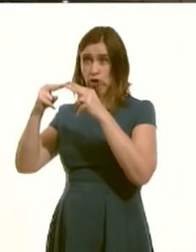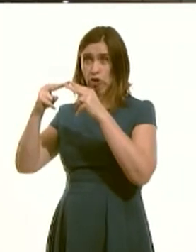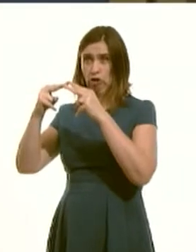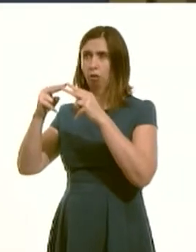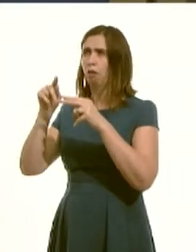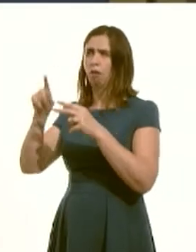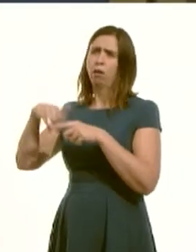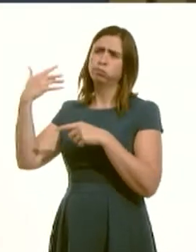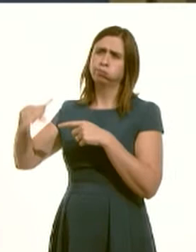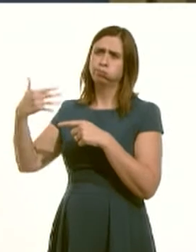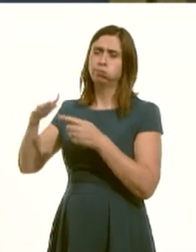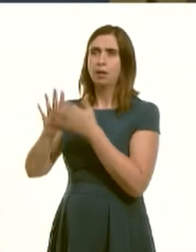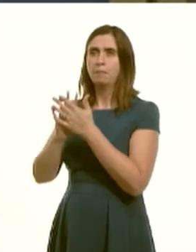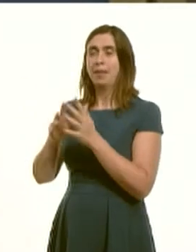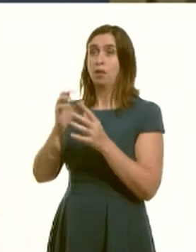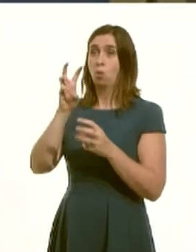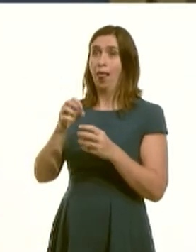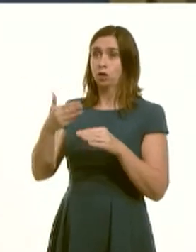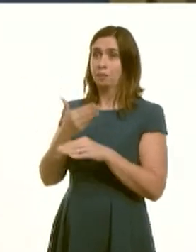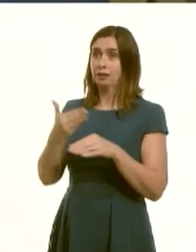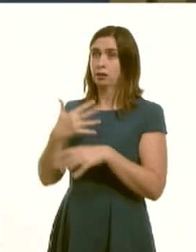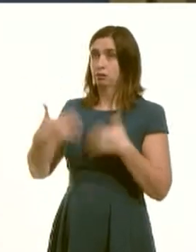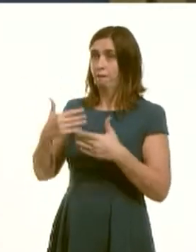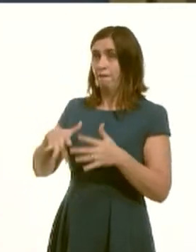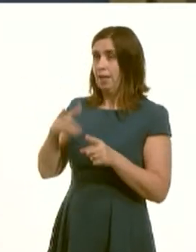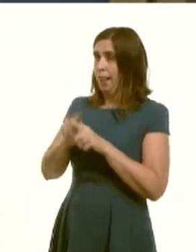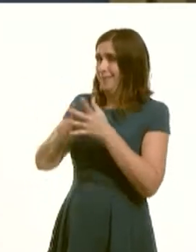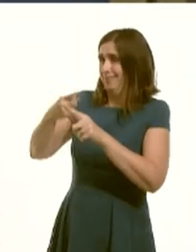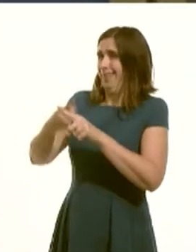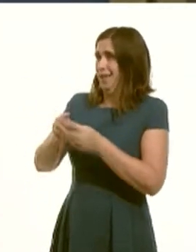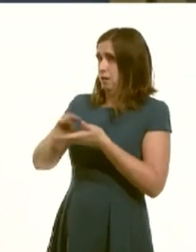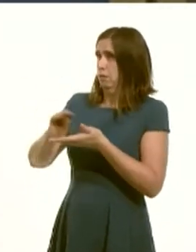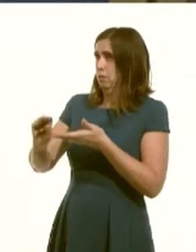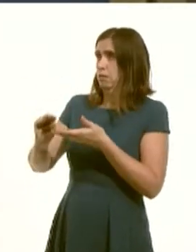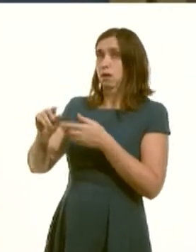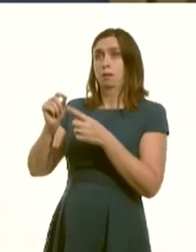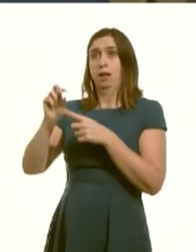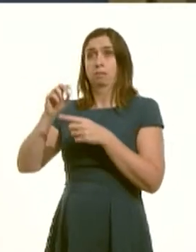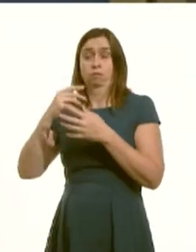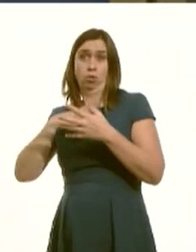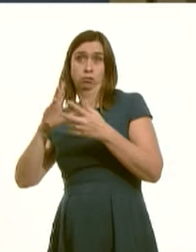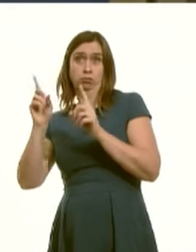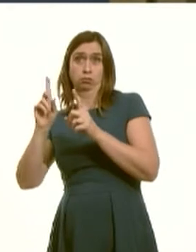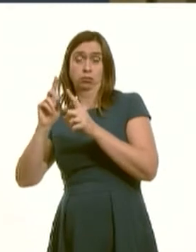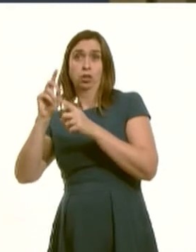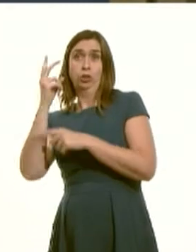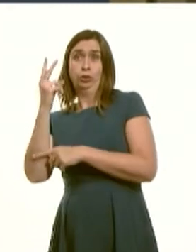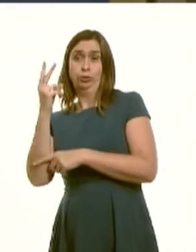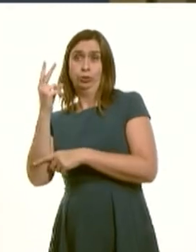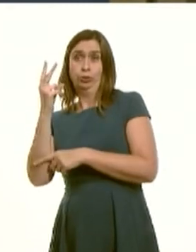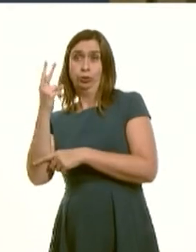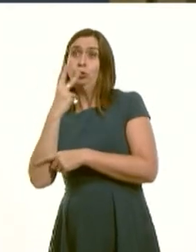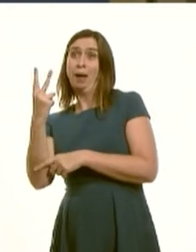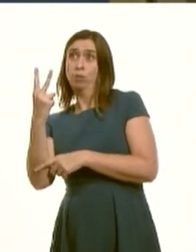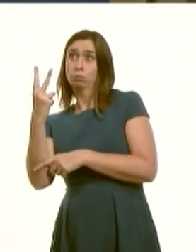be devolved to Welsh Government, and that Plaid Cymru's proposal to cut the toll to £2 for cars, with the corresponding cuts for commercial